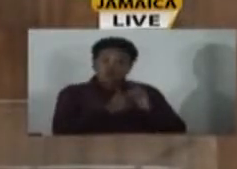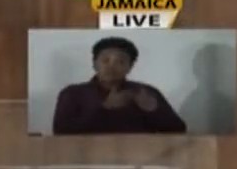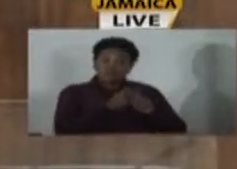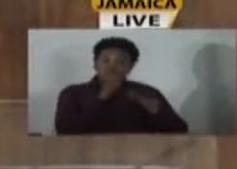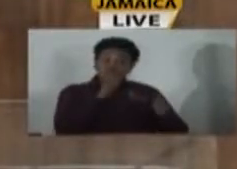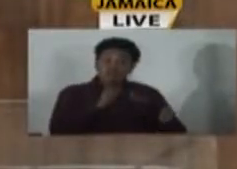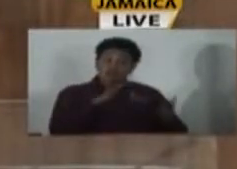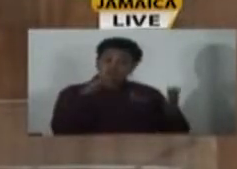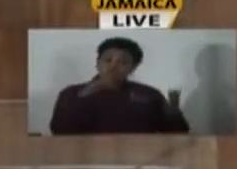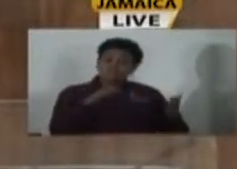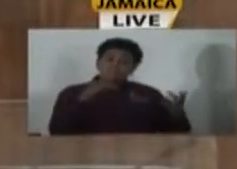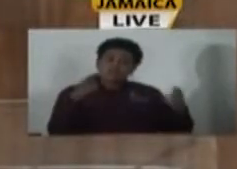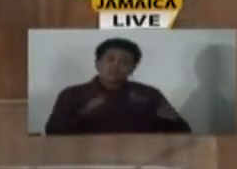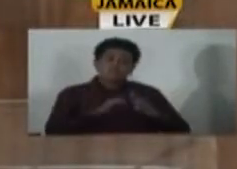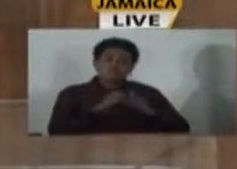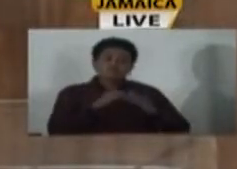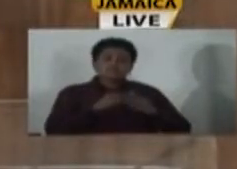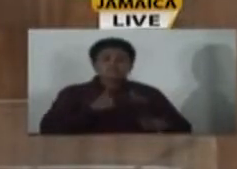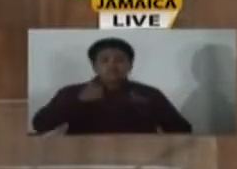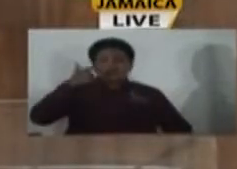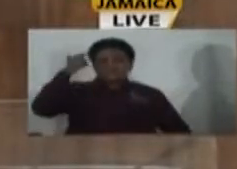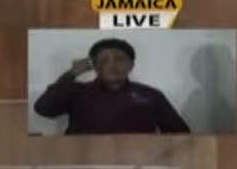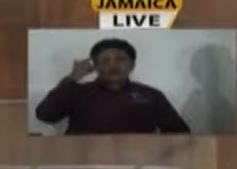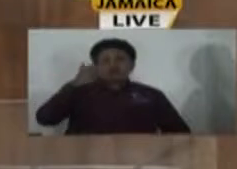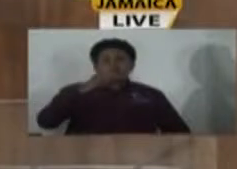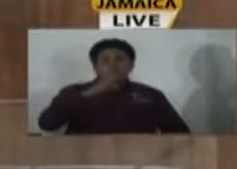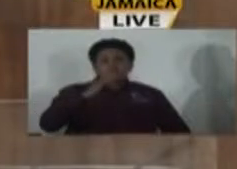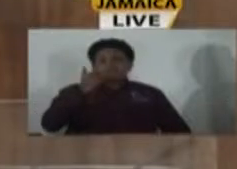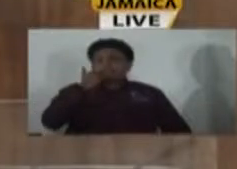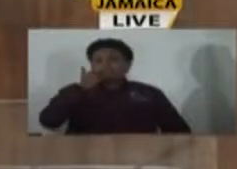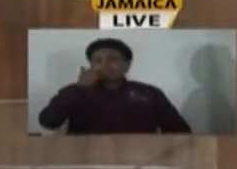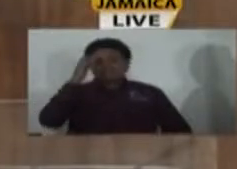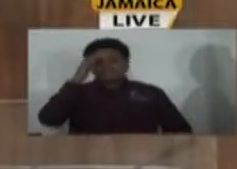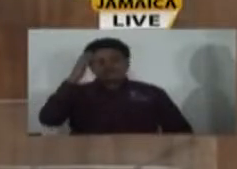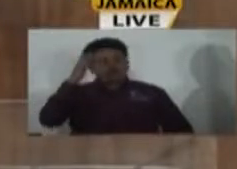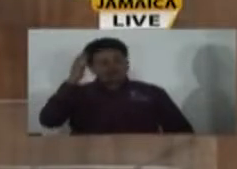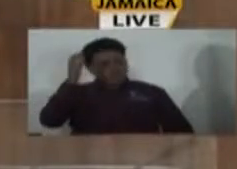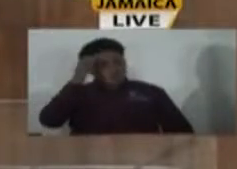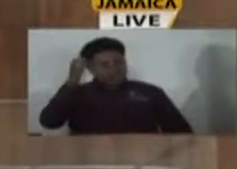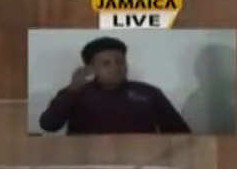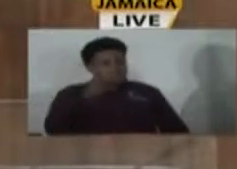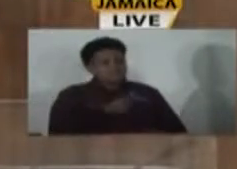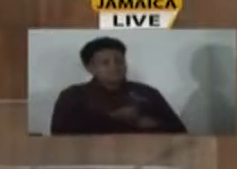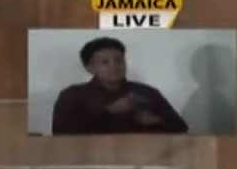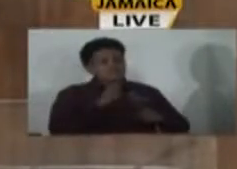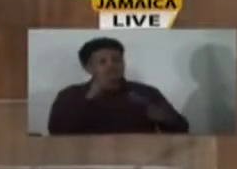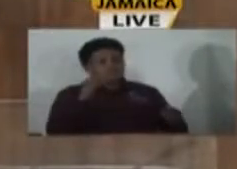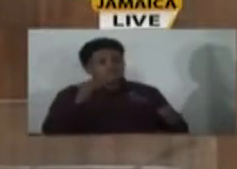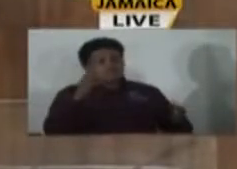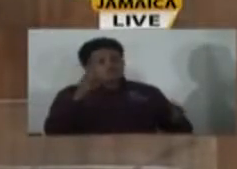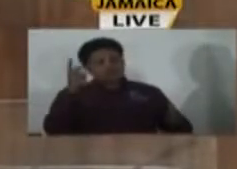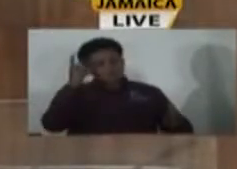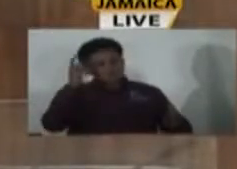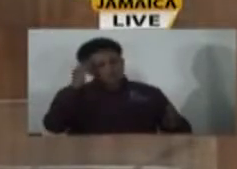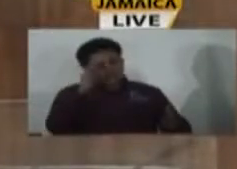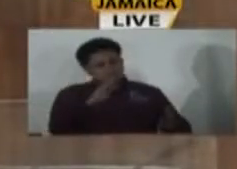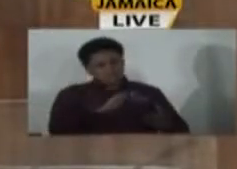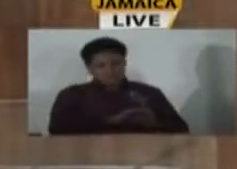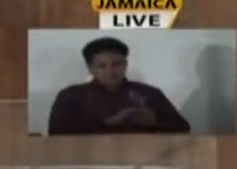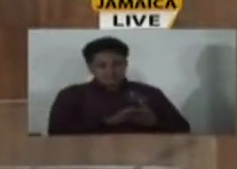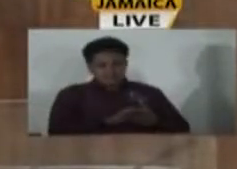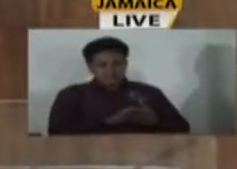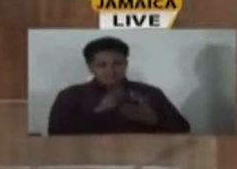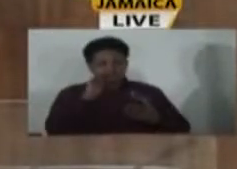this is, to my mind, misconceived. It affords the Prime Minister,